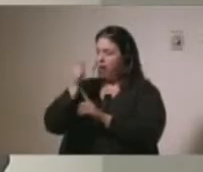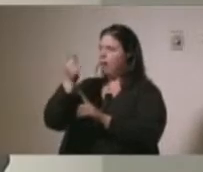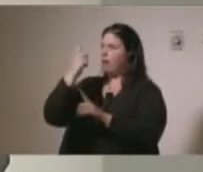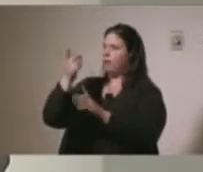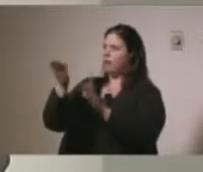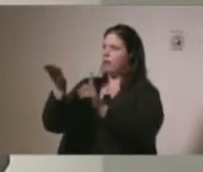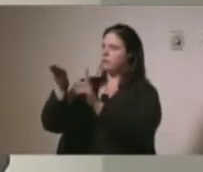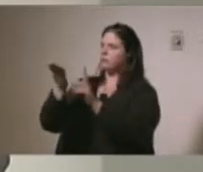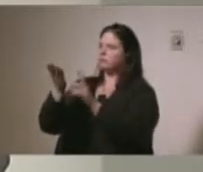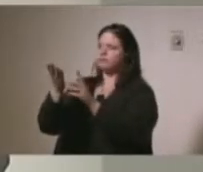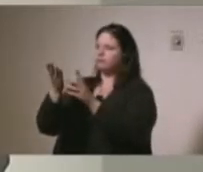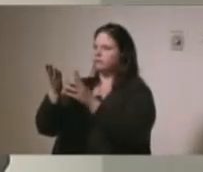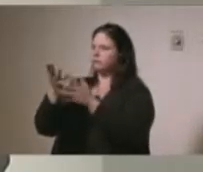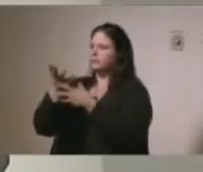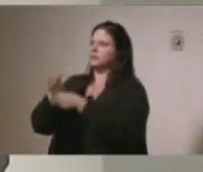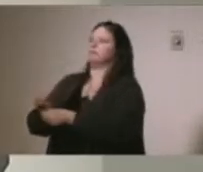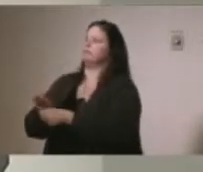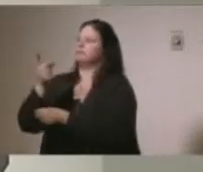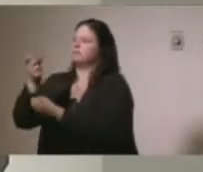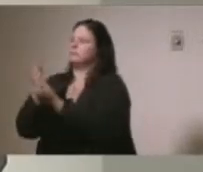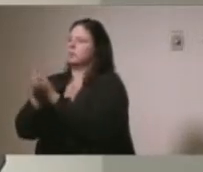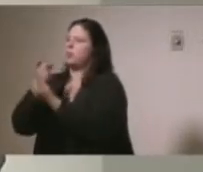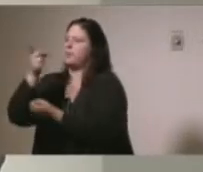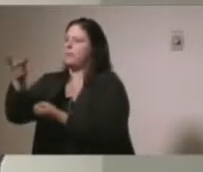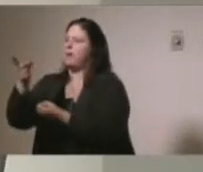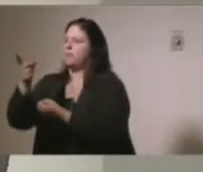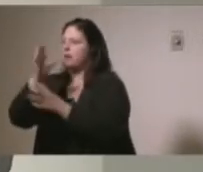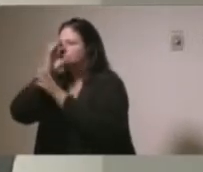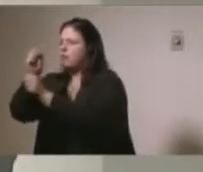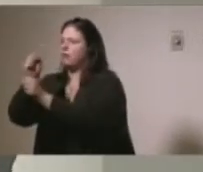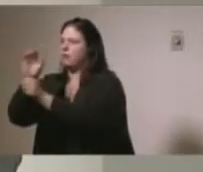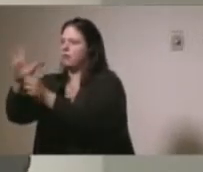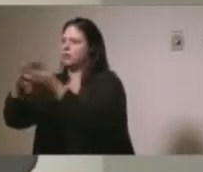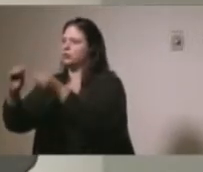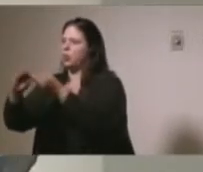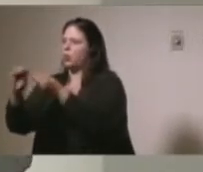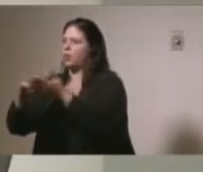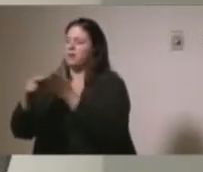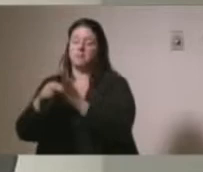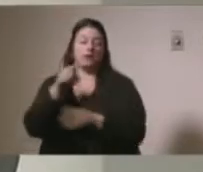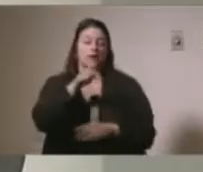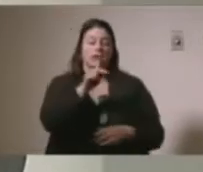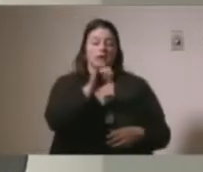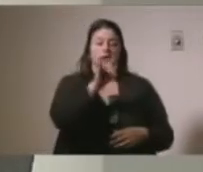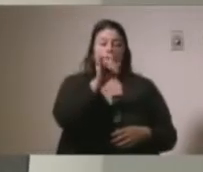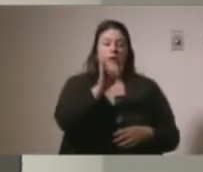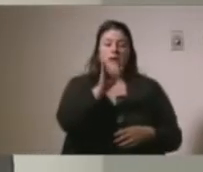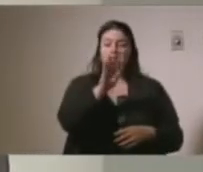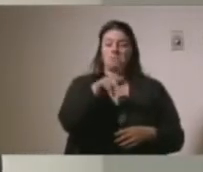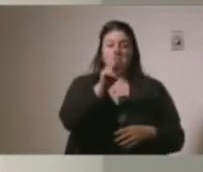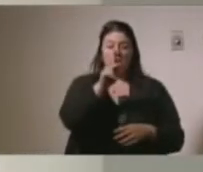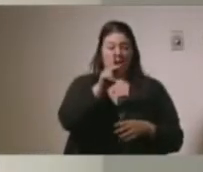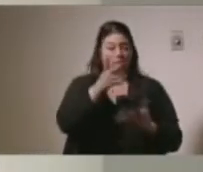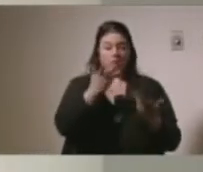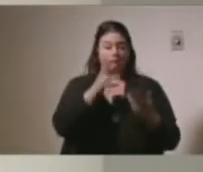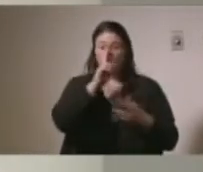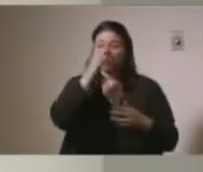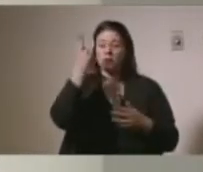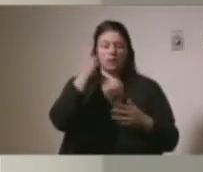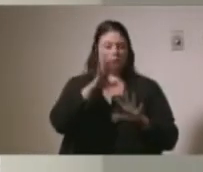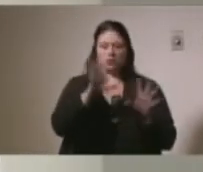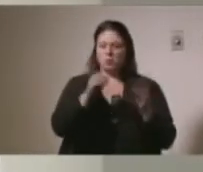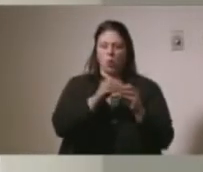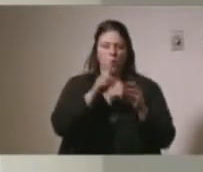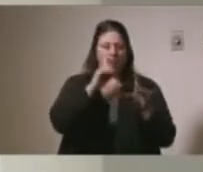just another bank. That's the concern. So just going on to, I suppose, the